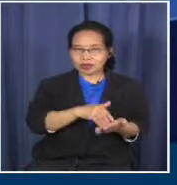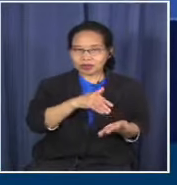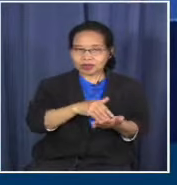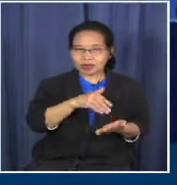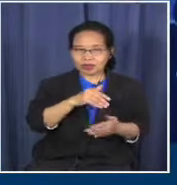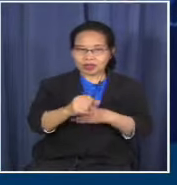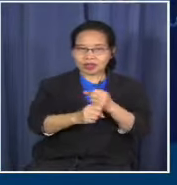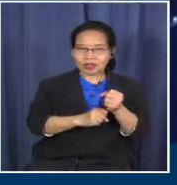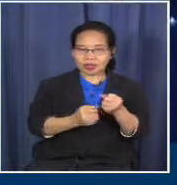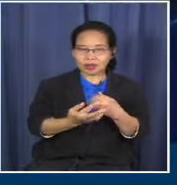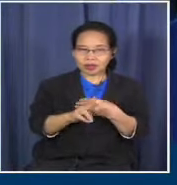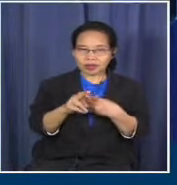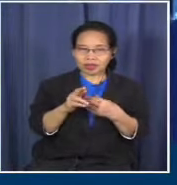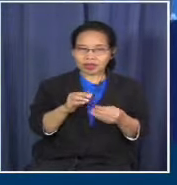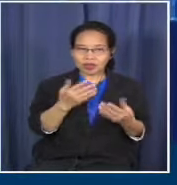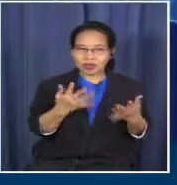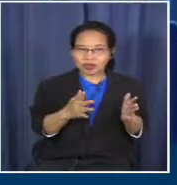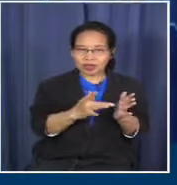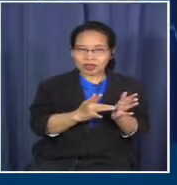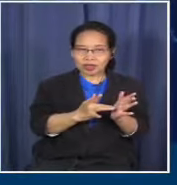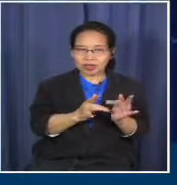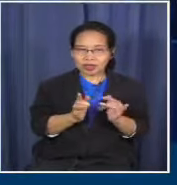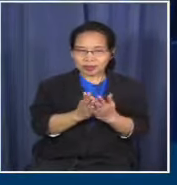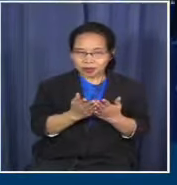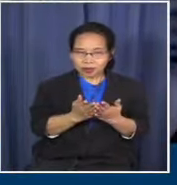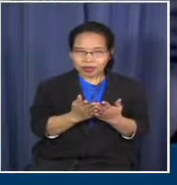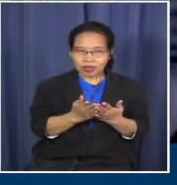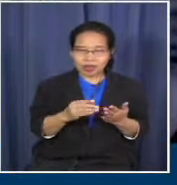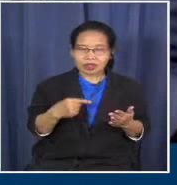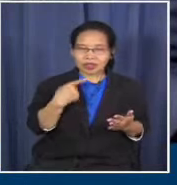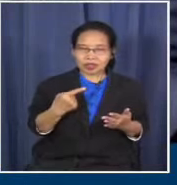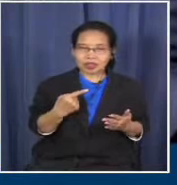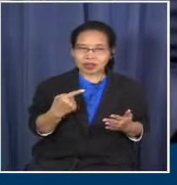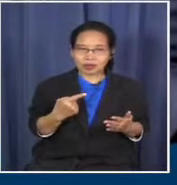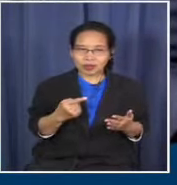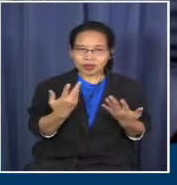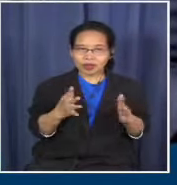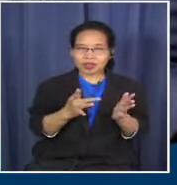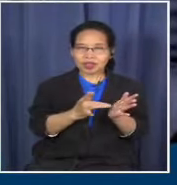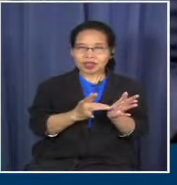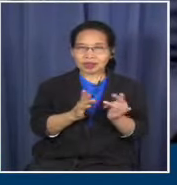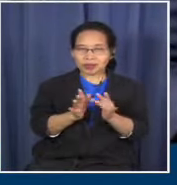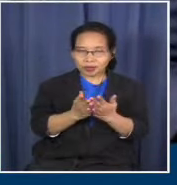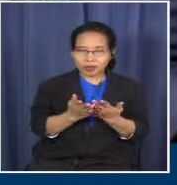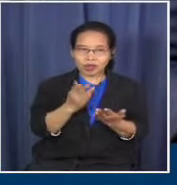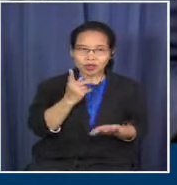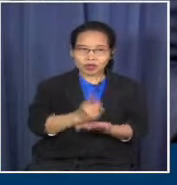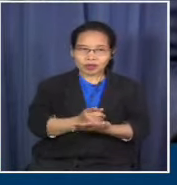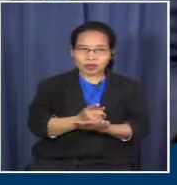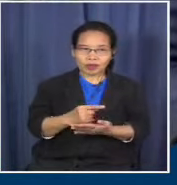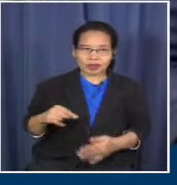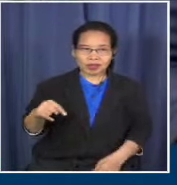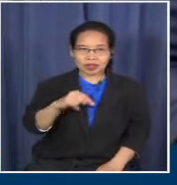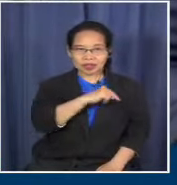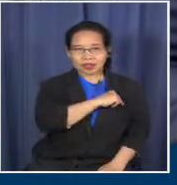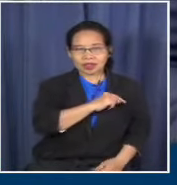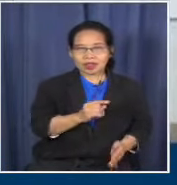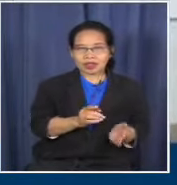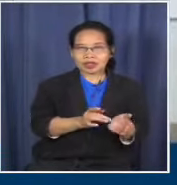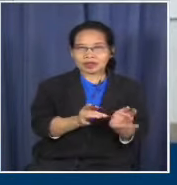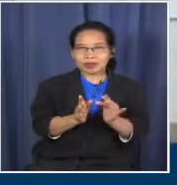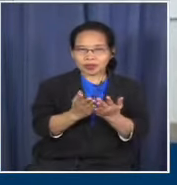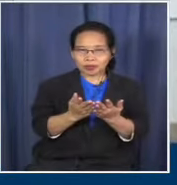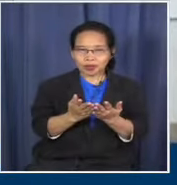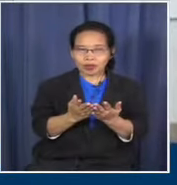yet. But thousands of years ago, that was already in the Bible. It was already stated in